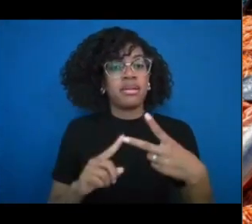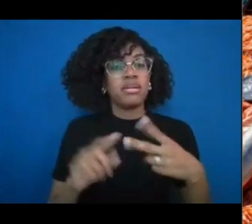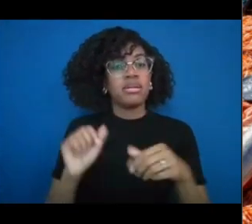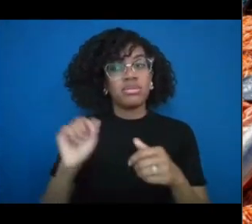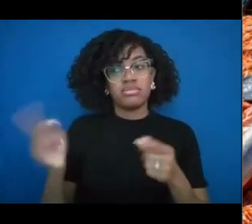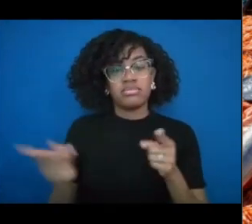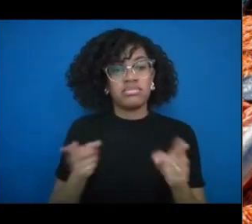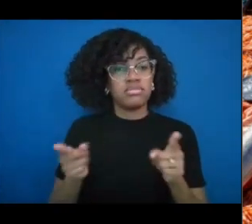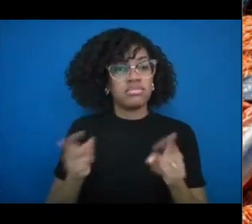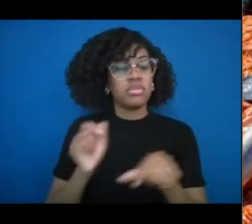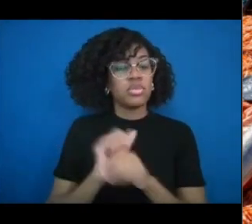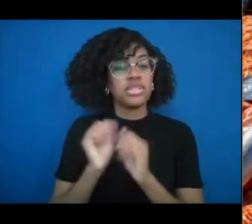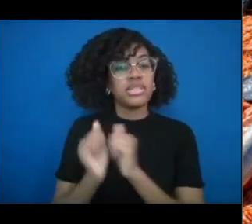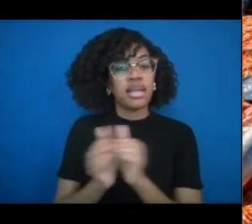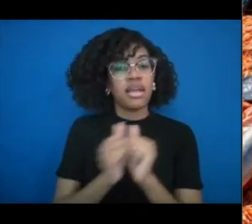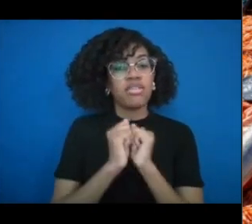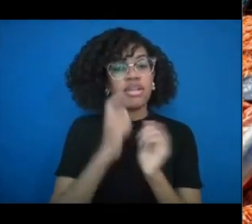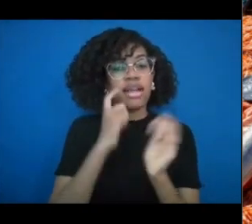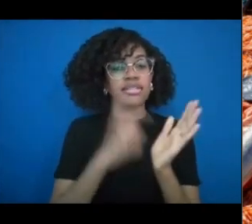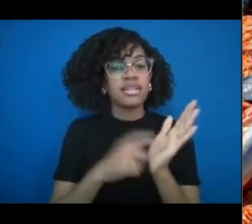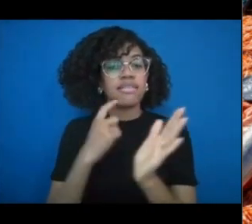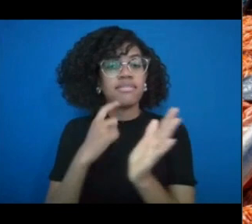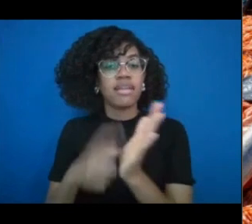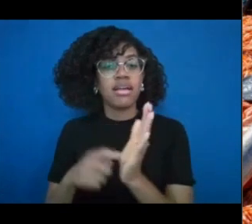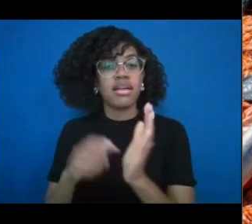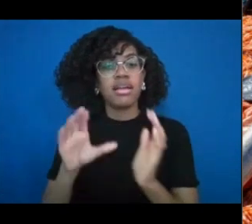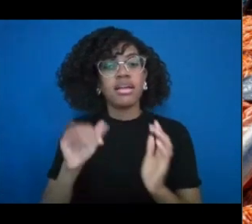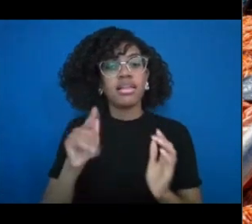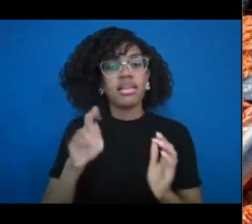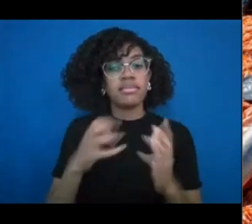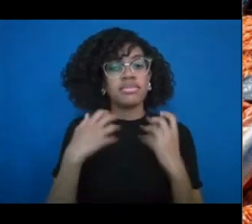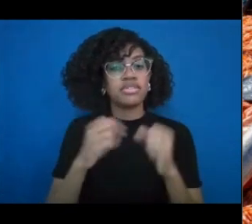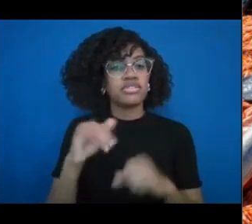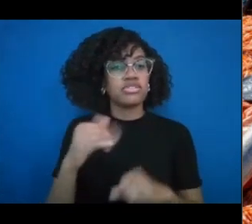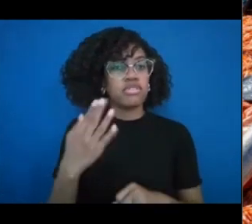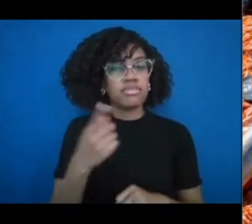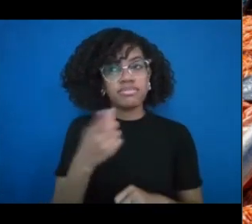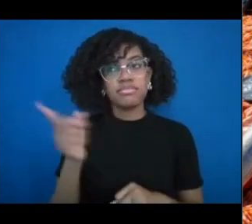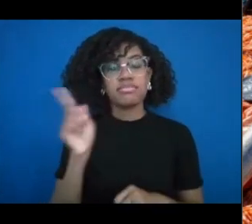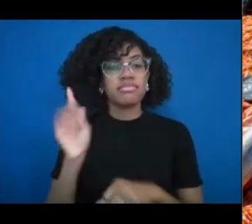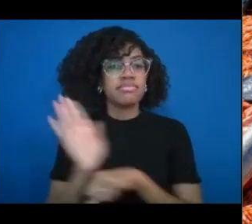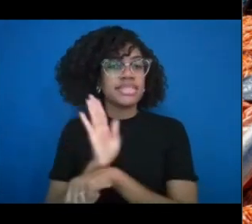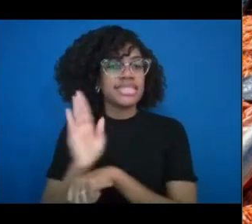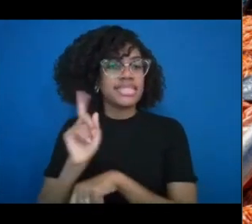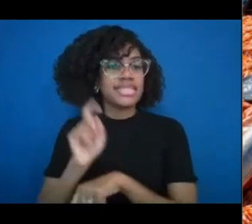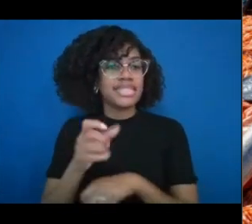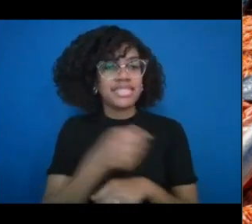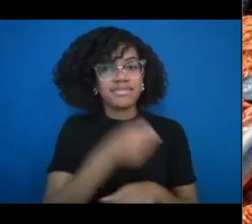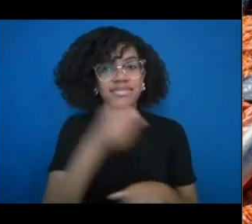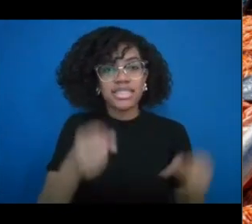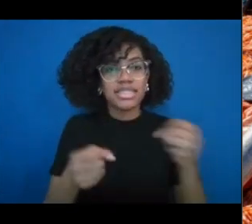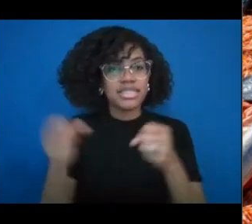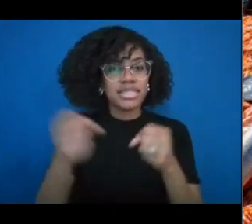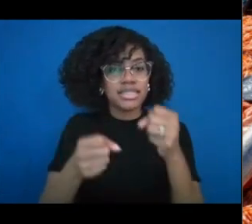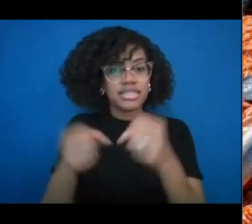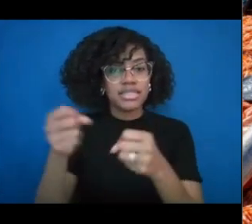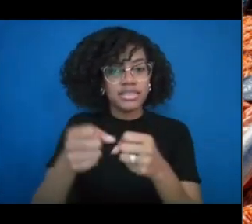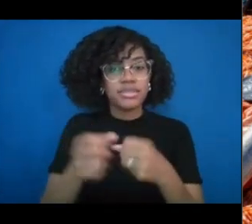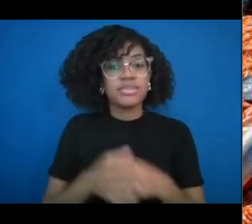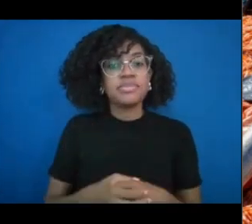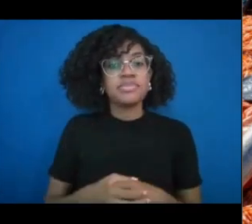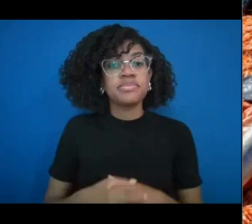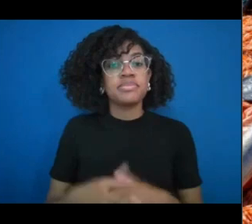climate resilient jobs that employers need filled. Those applicants continue to partner with employers